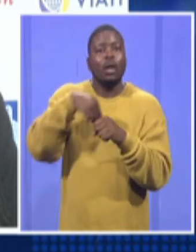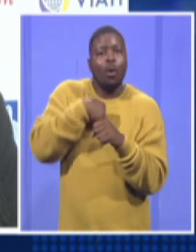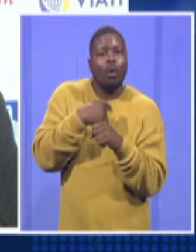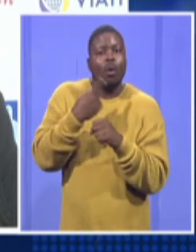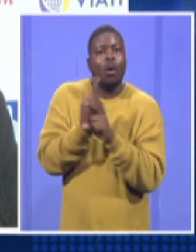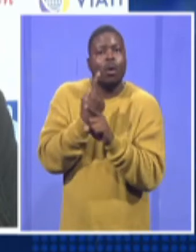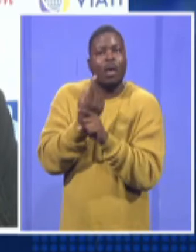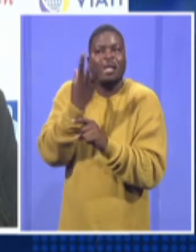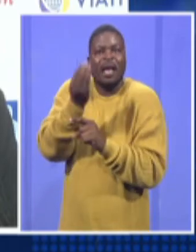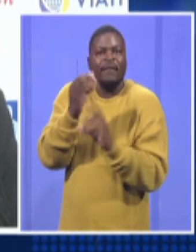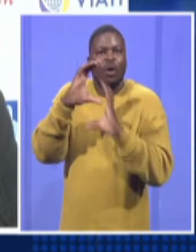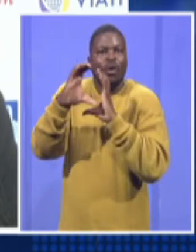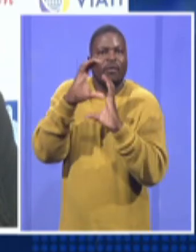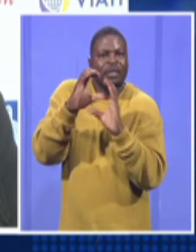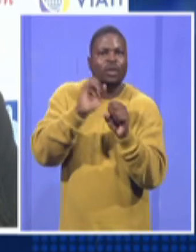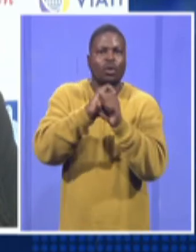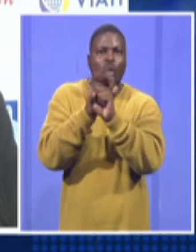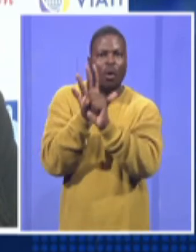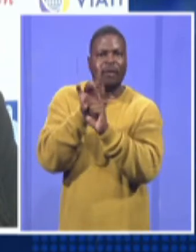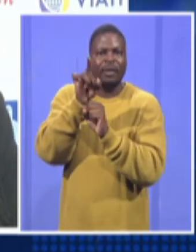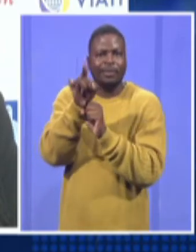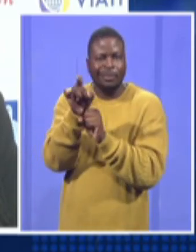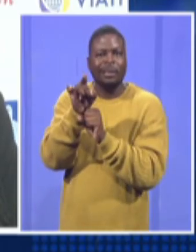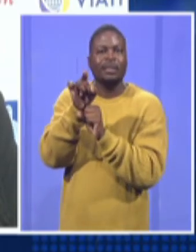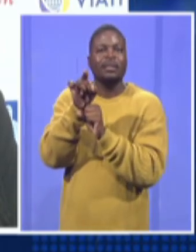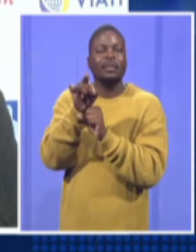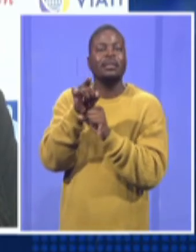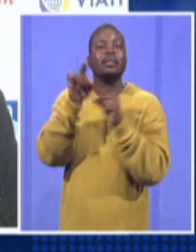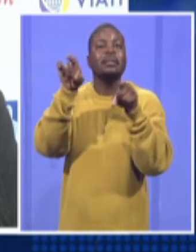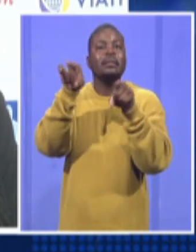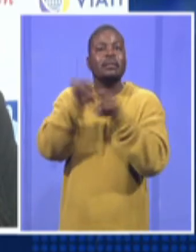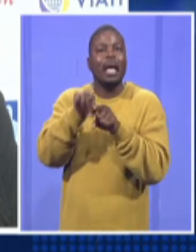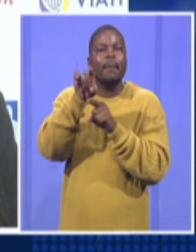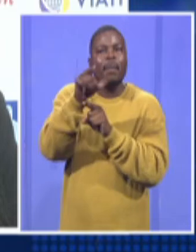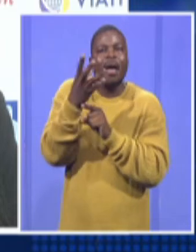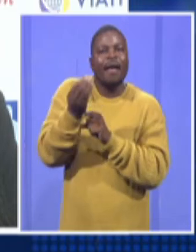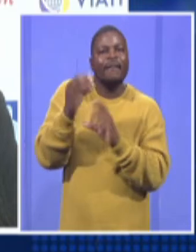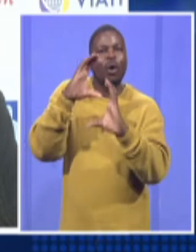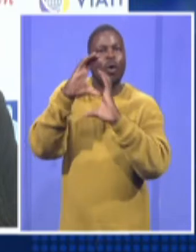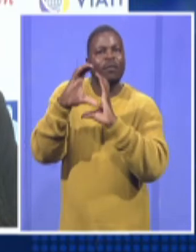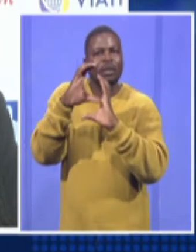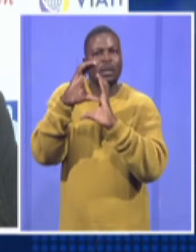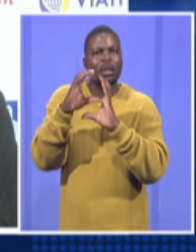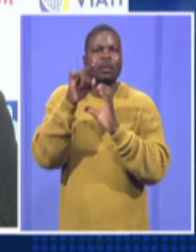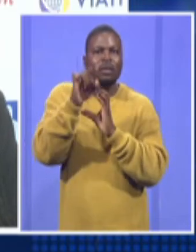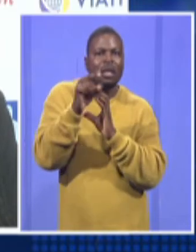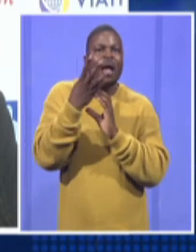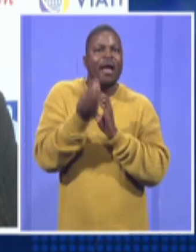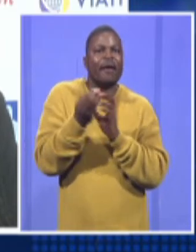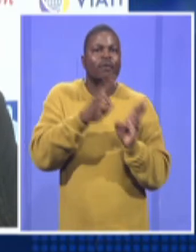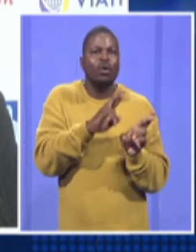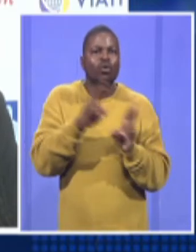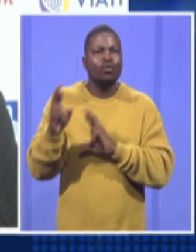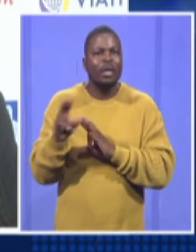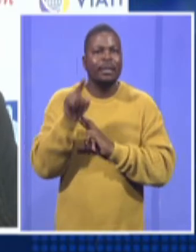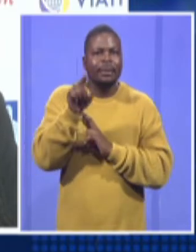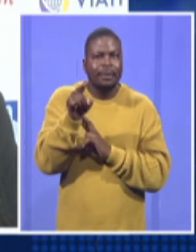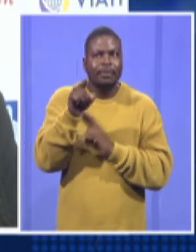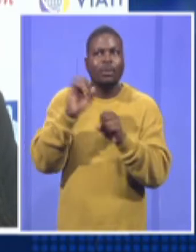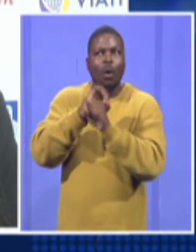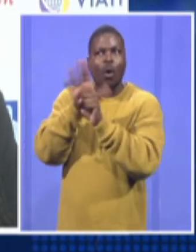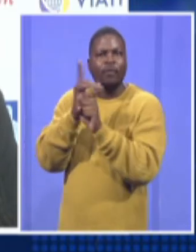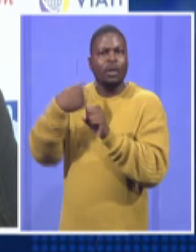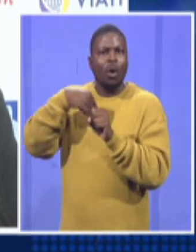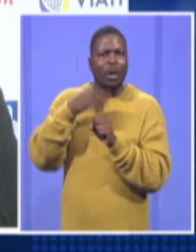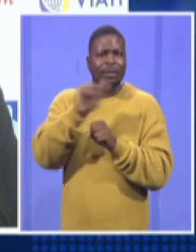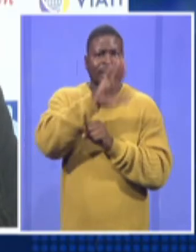about COVID-19, there were also back-end conversations around whether or not we were ready to deal with that particular pandemic. So as